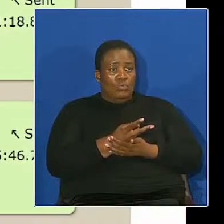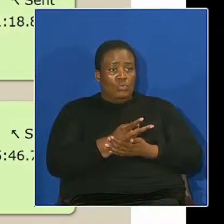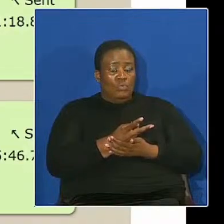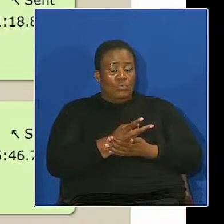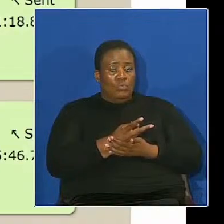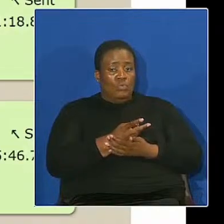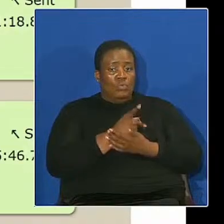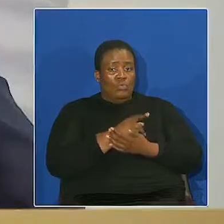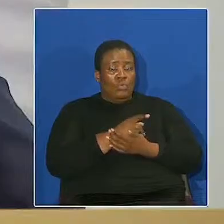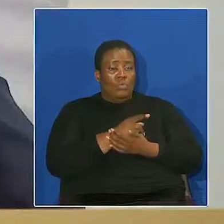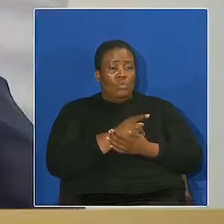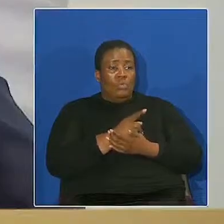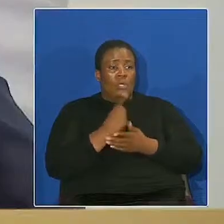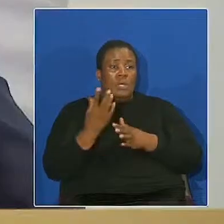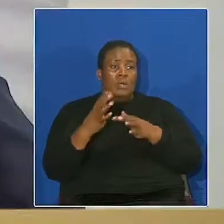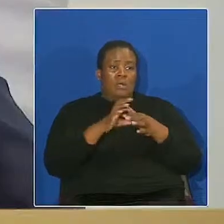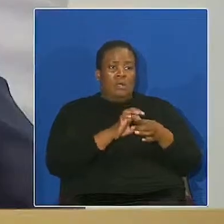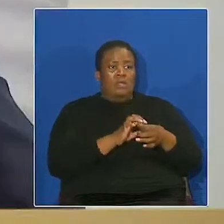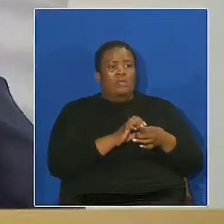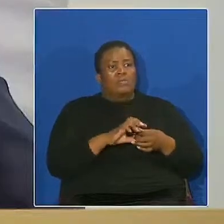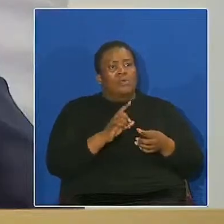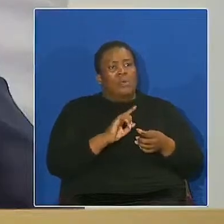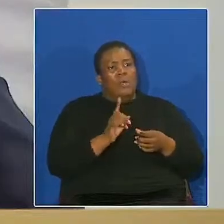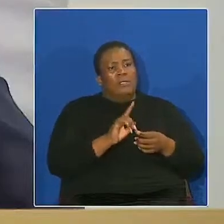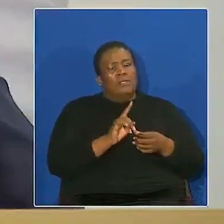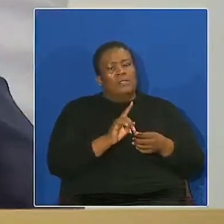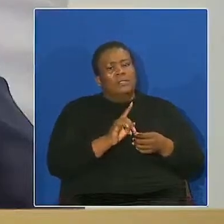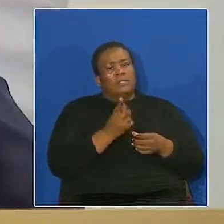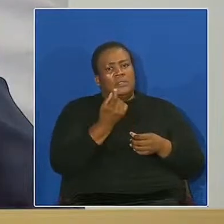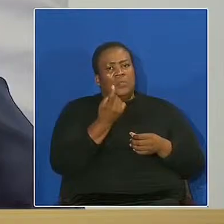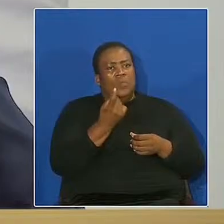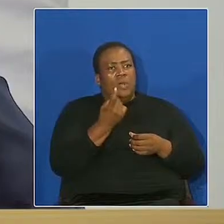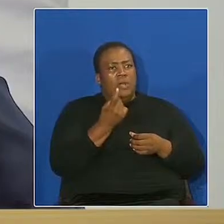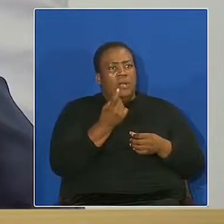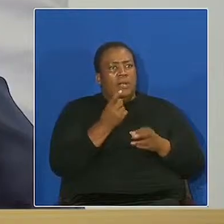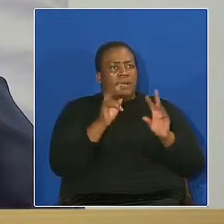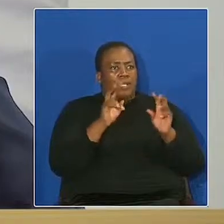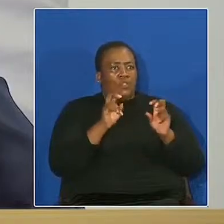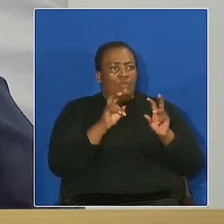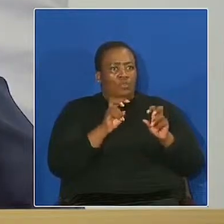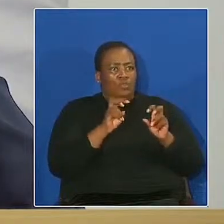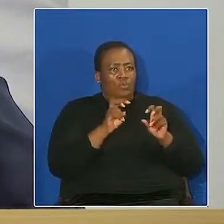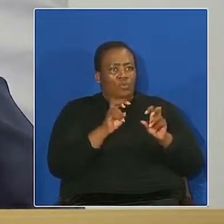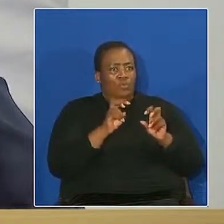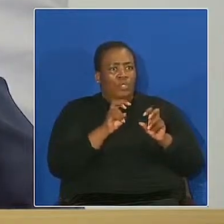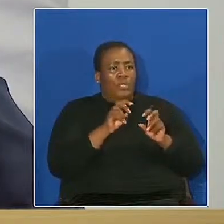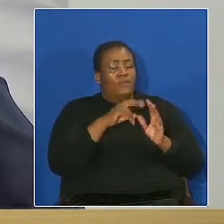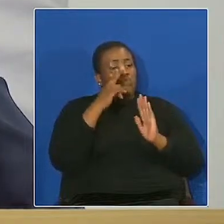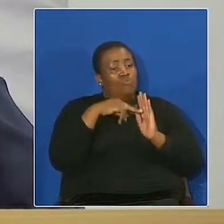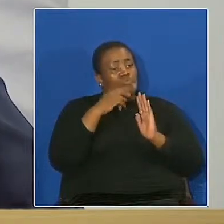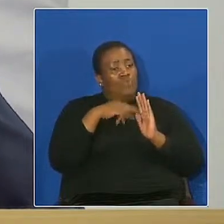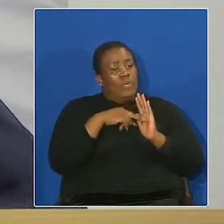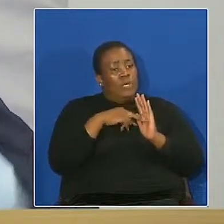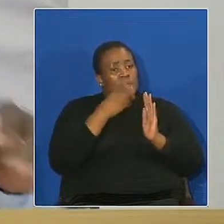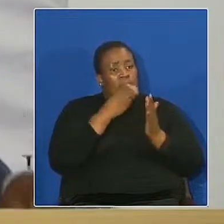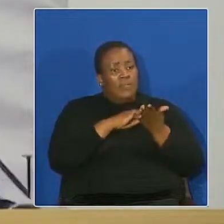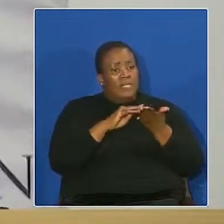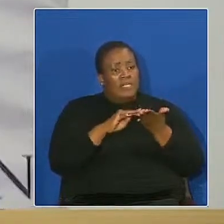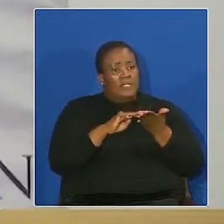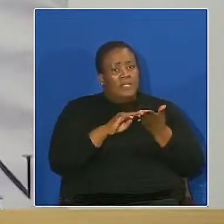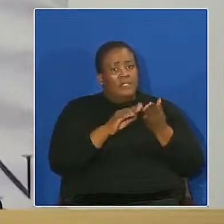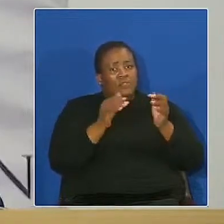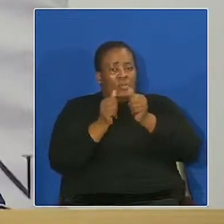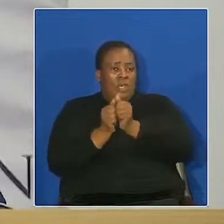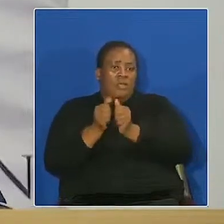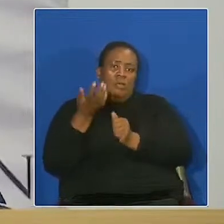talks to the one remaining issue that if you read this message together